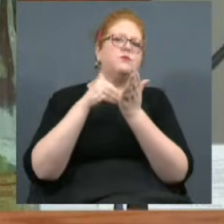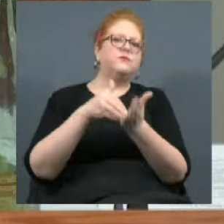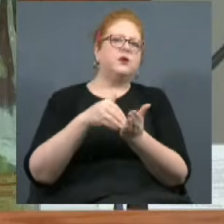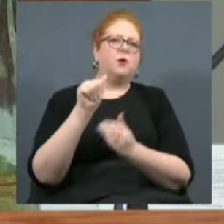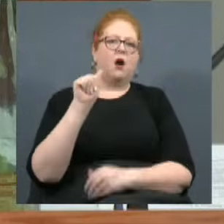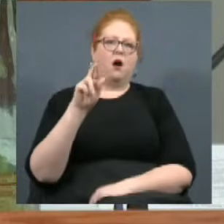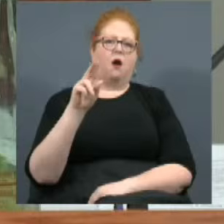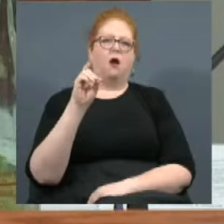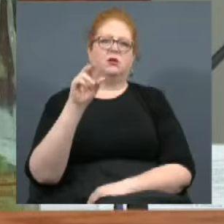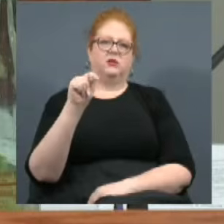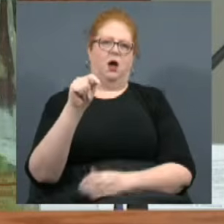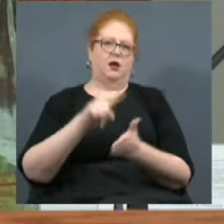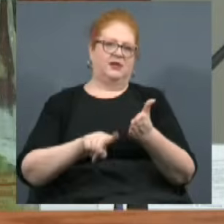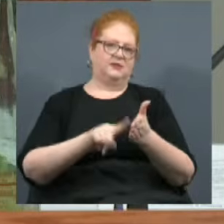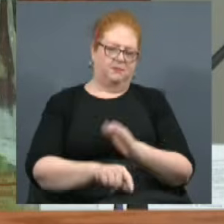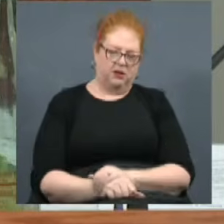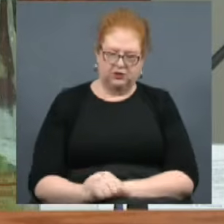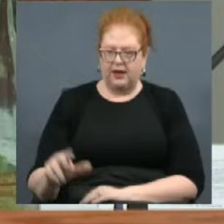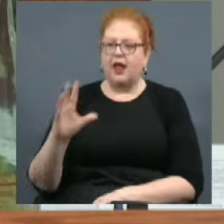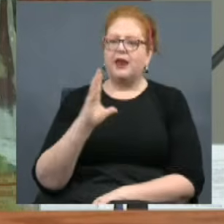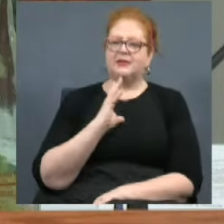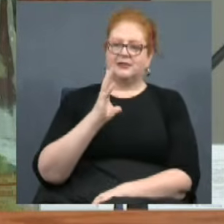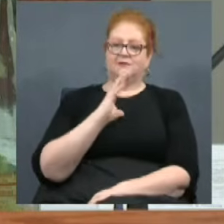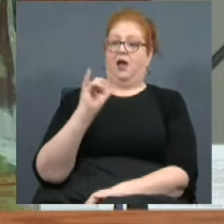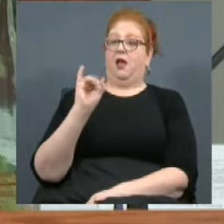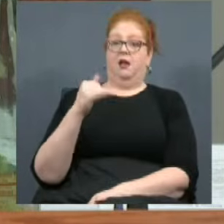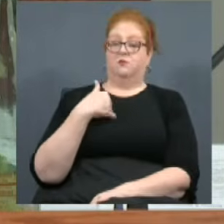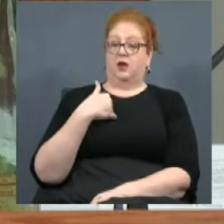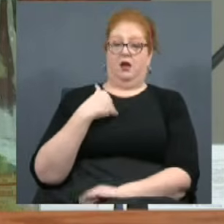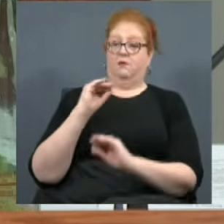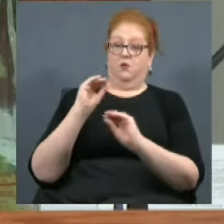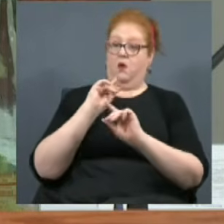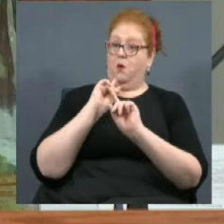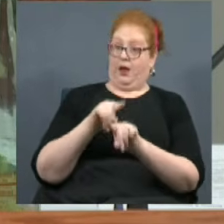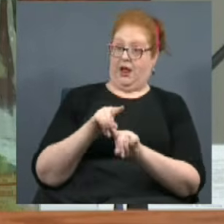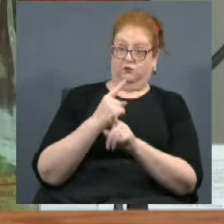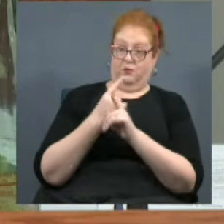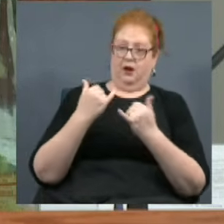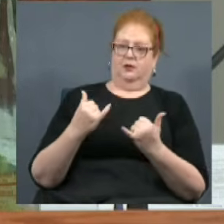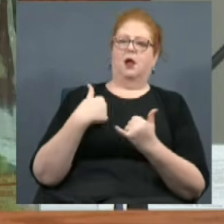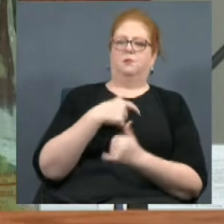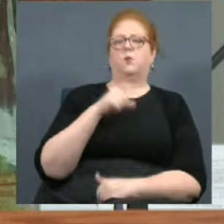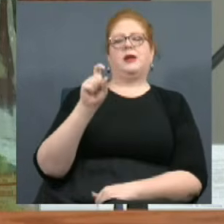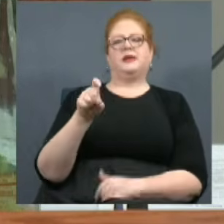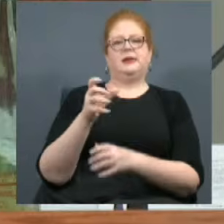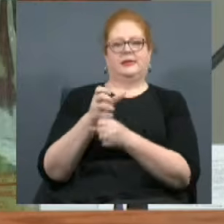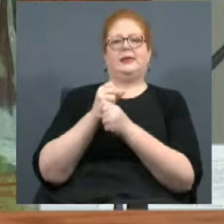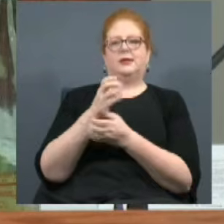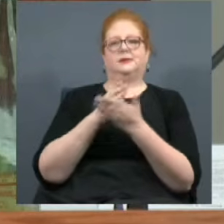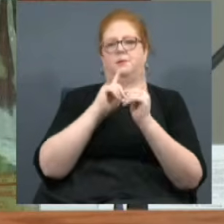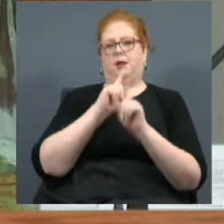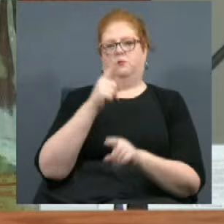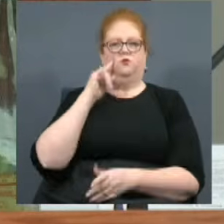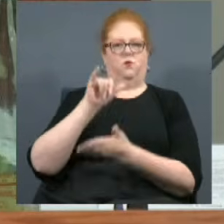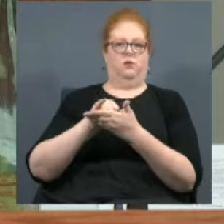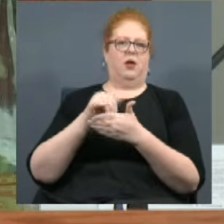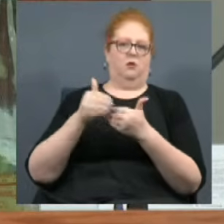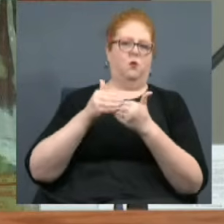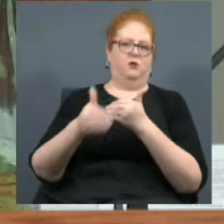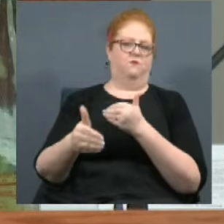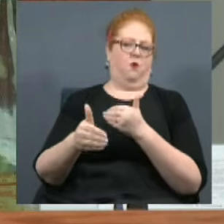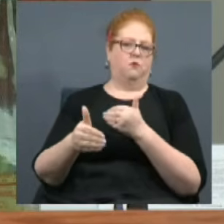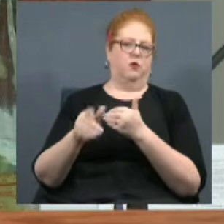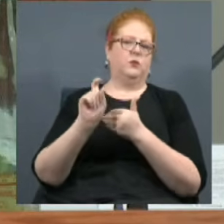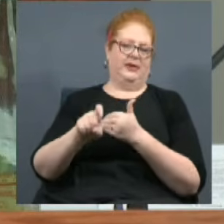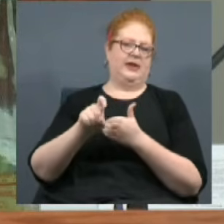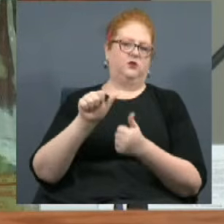it's fine if we don't have answers to these, but they're questions we need answers to Yes, sir. going forward. How